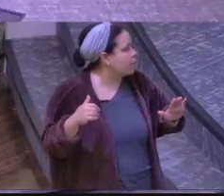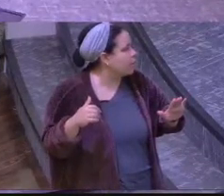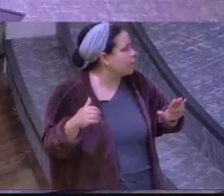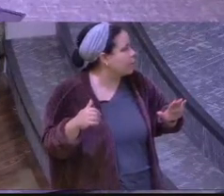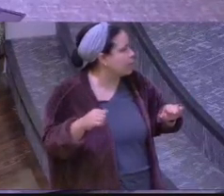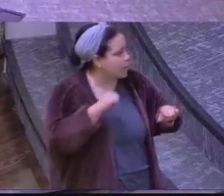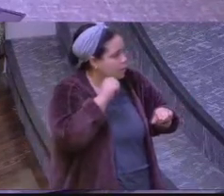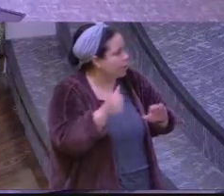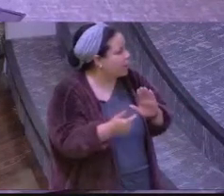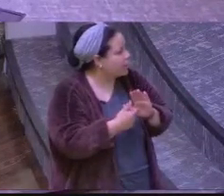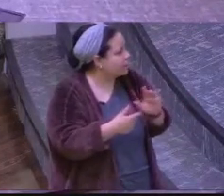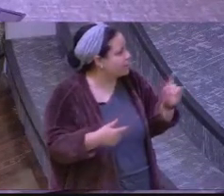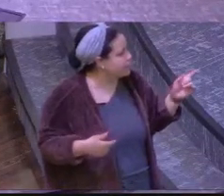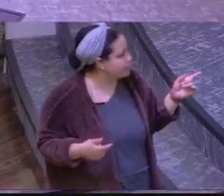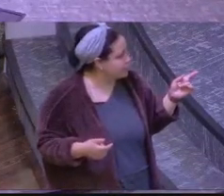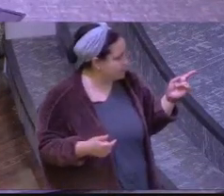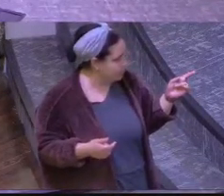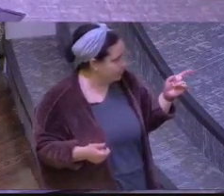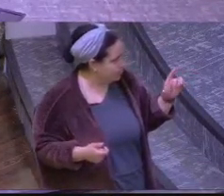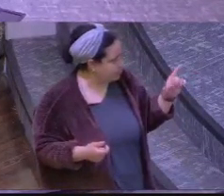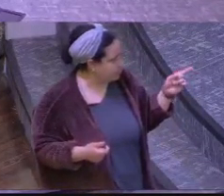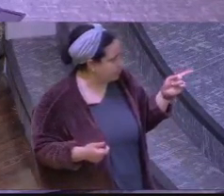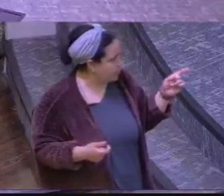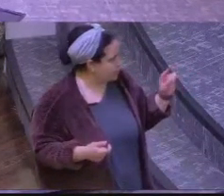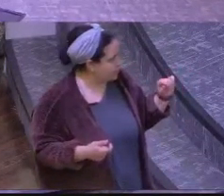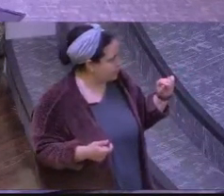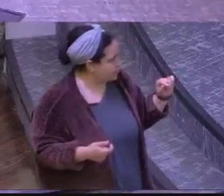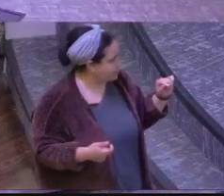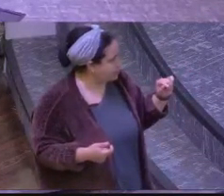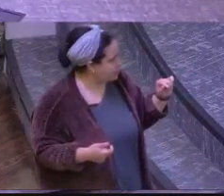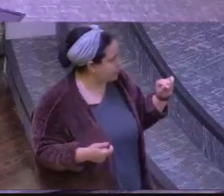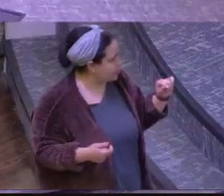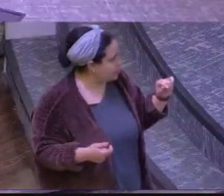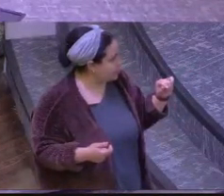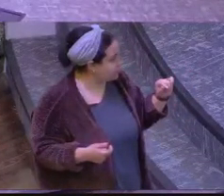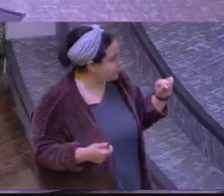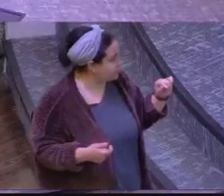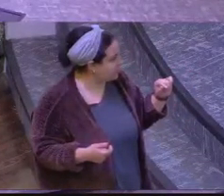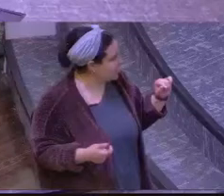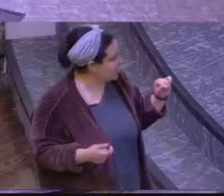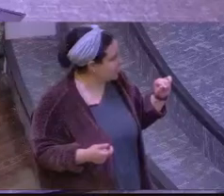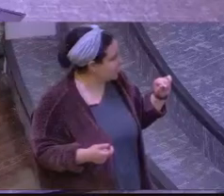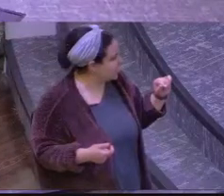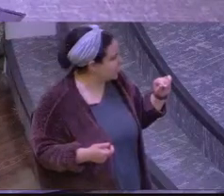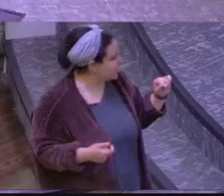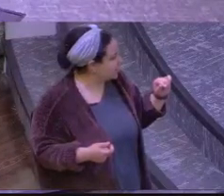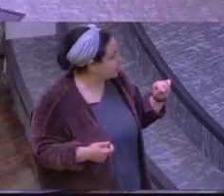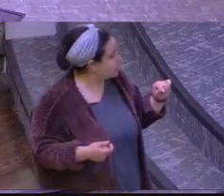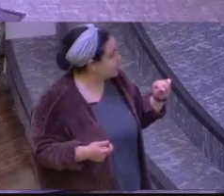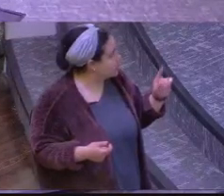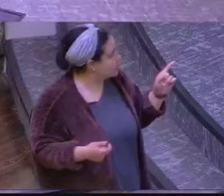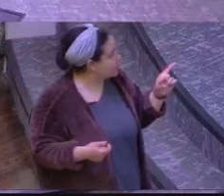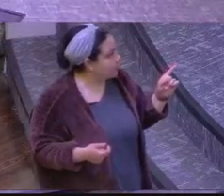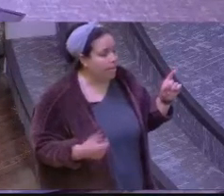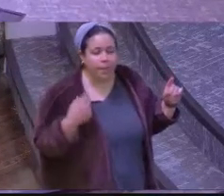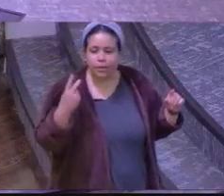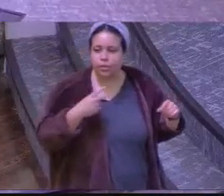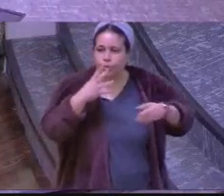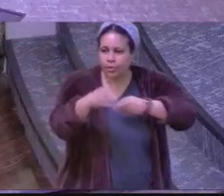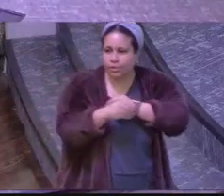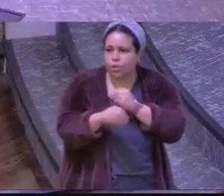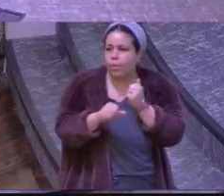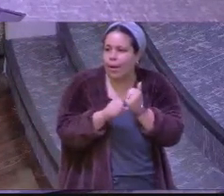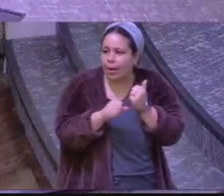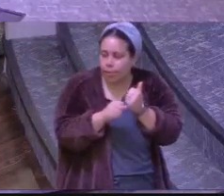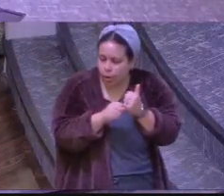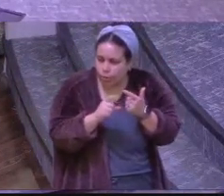see the highlights on my printout, and that one is too far away. So it's the it's the two additional parapros, the